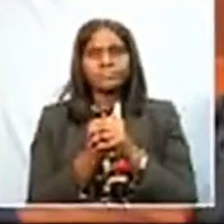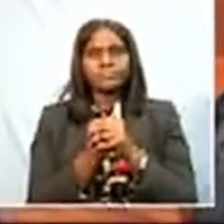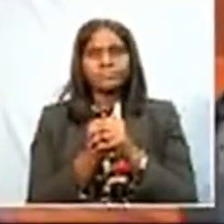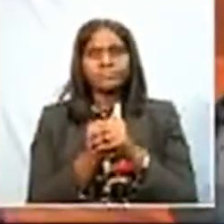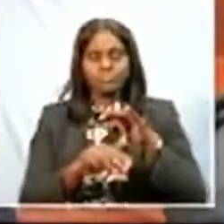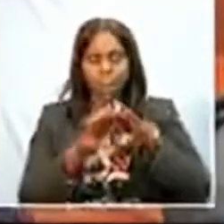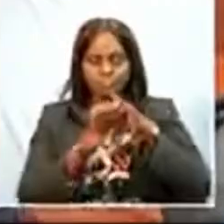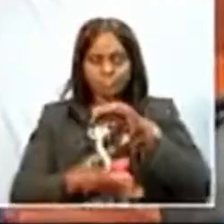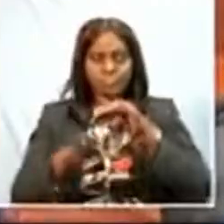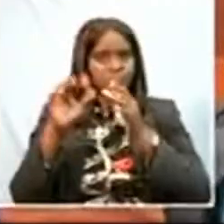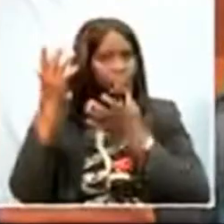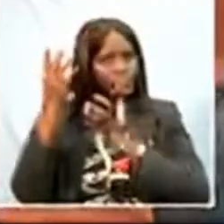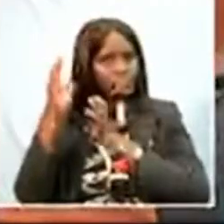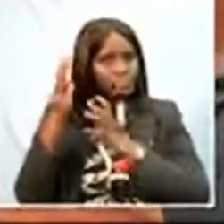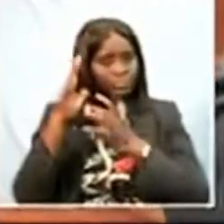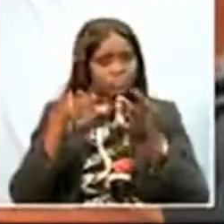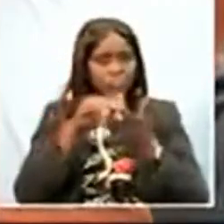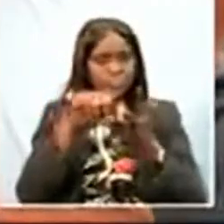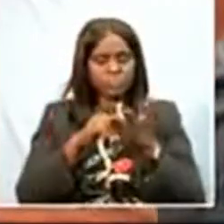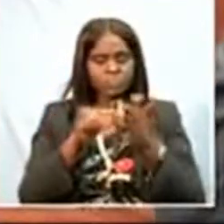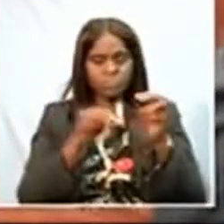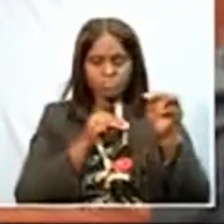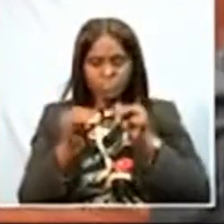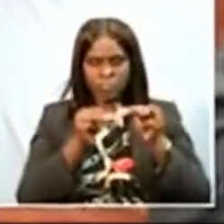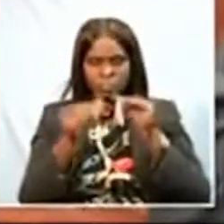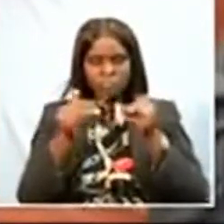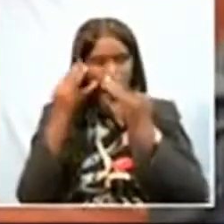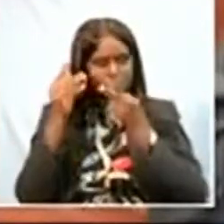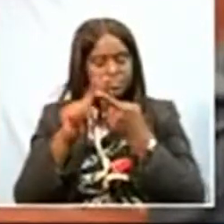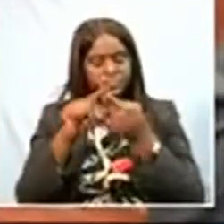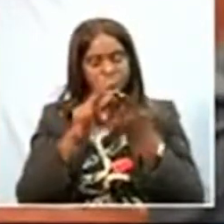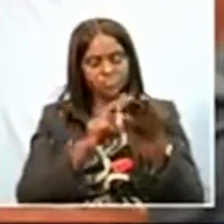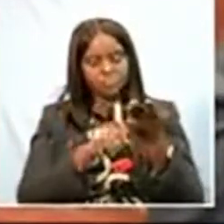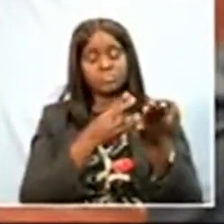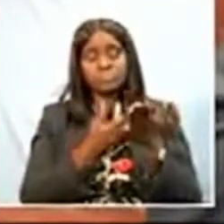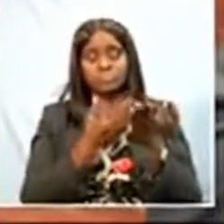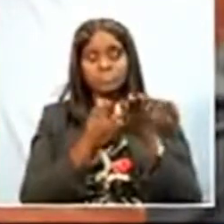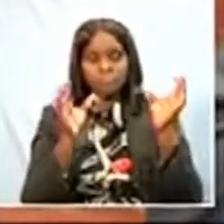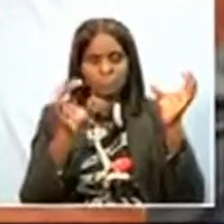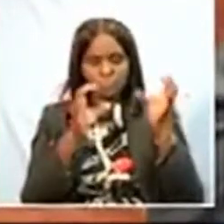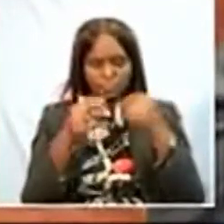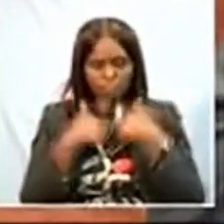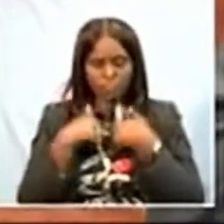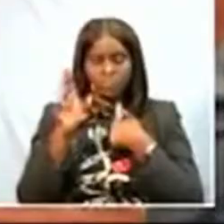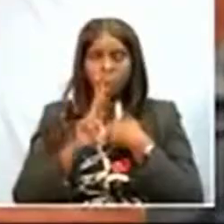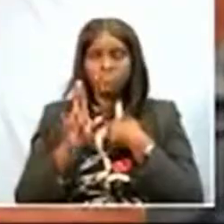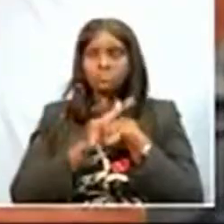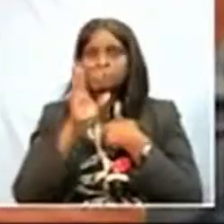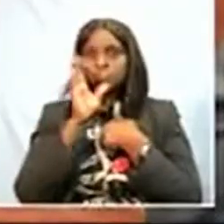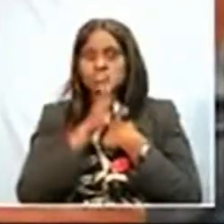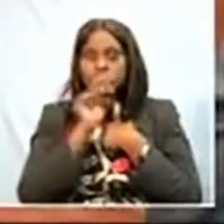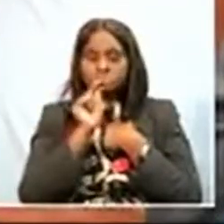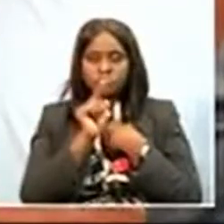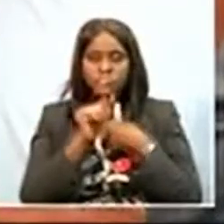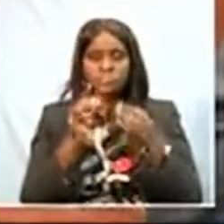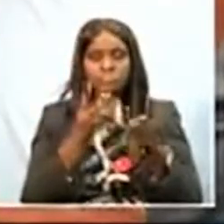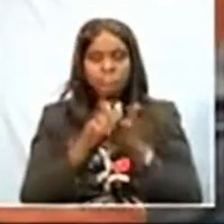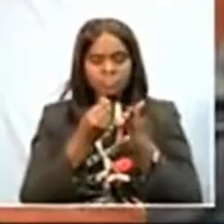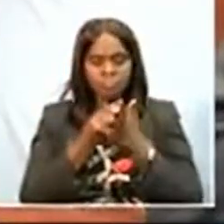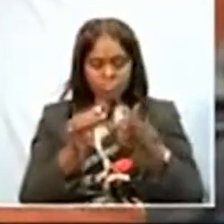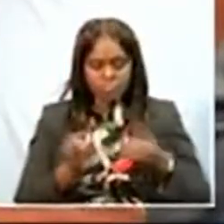Under KAWAMBWA Central, management wishes to report that Council has spent the total